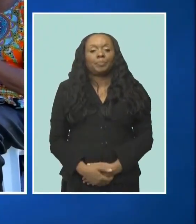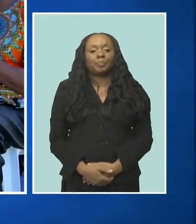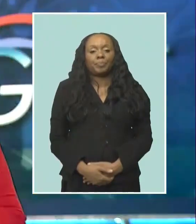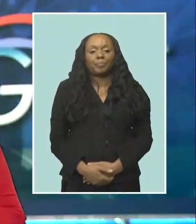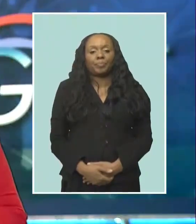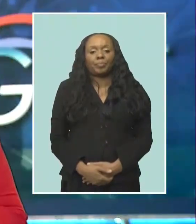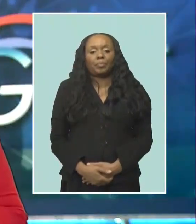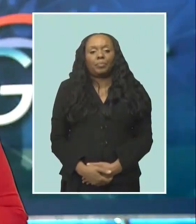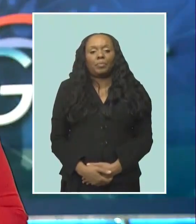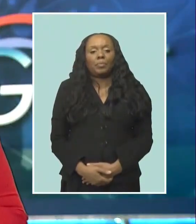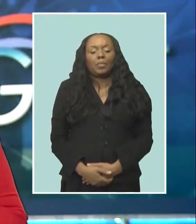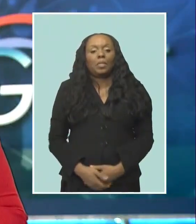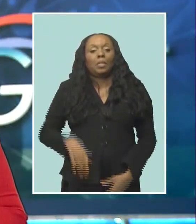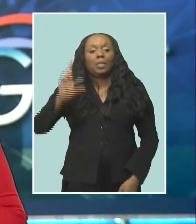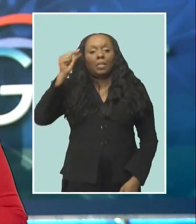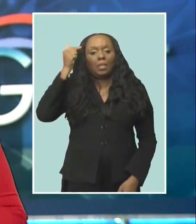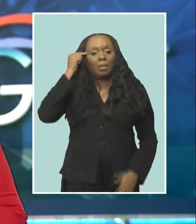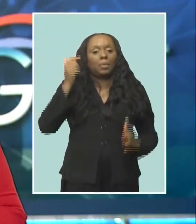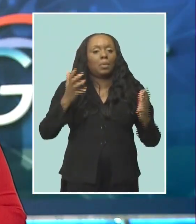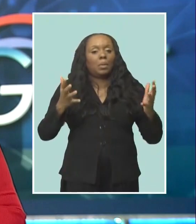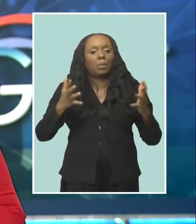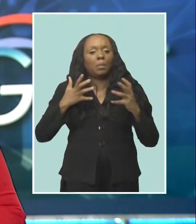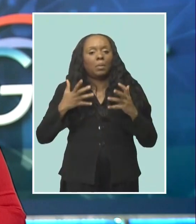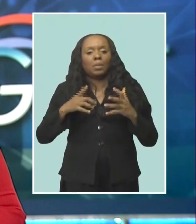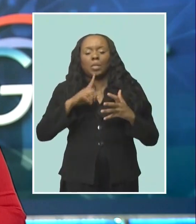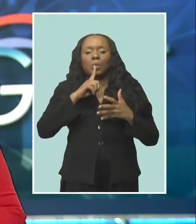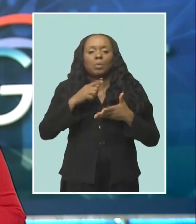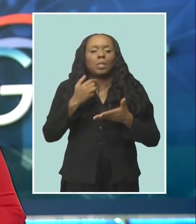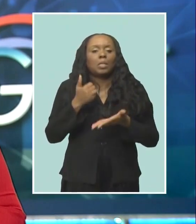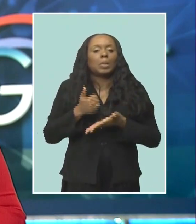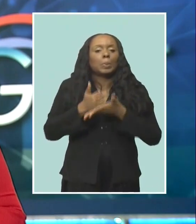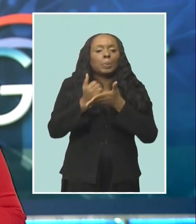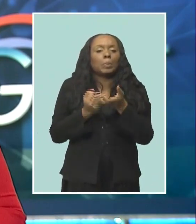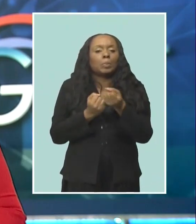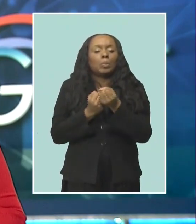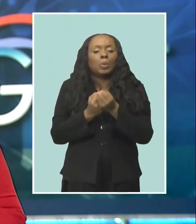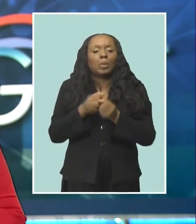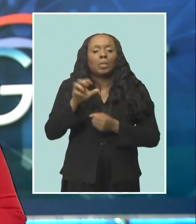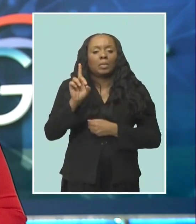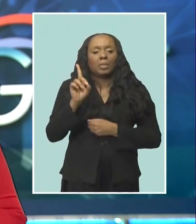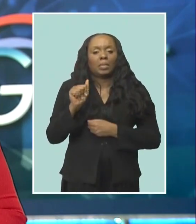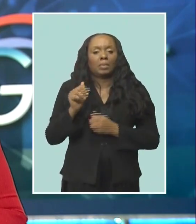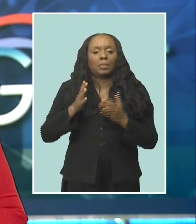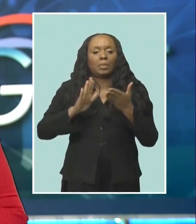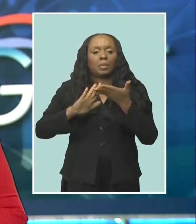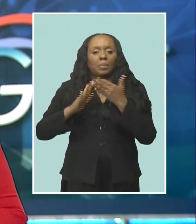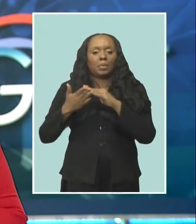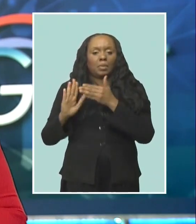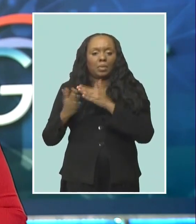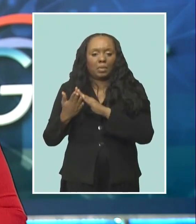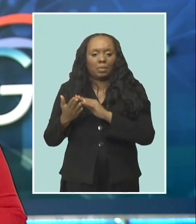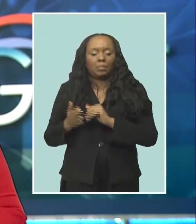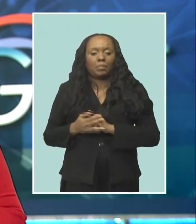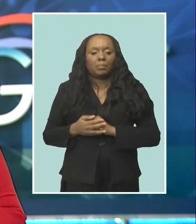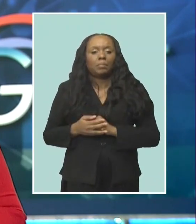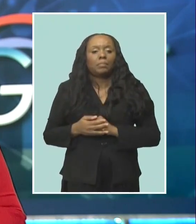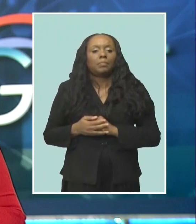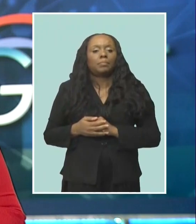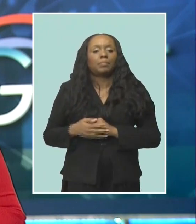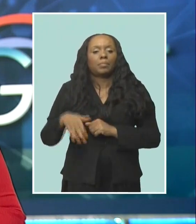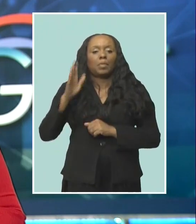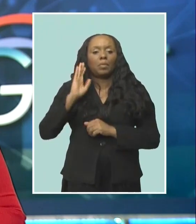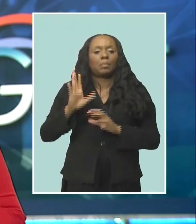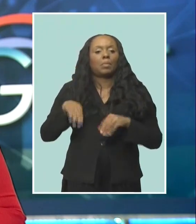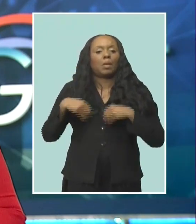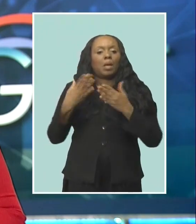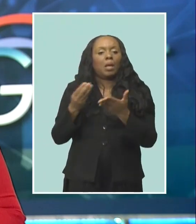News. Government is taking more steps tonight to enable members of the disabled community. One involves the provision of a